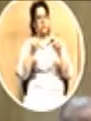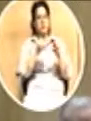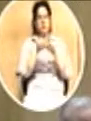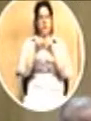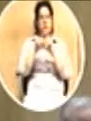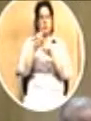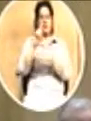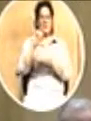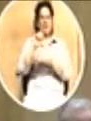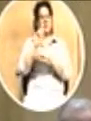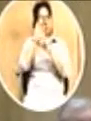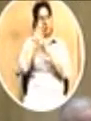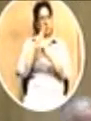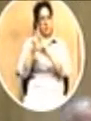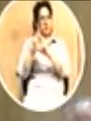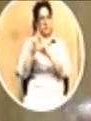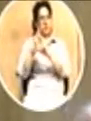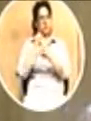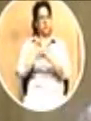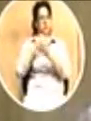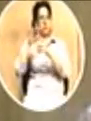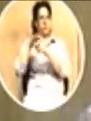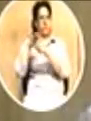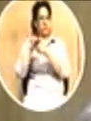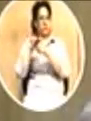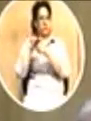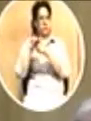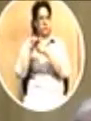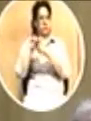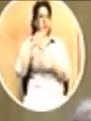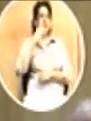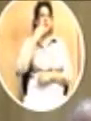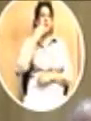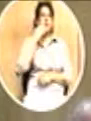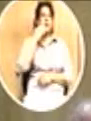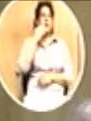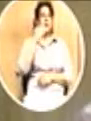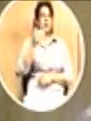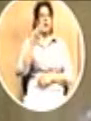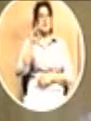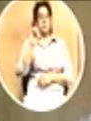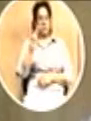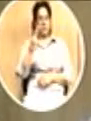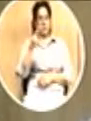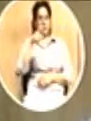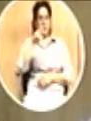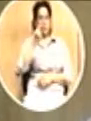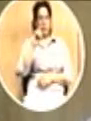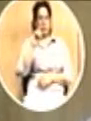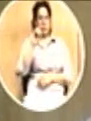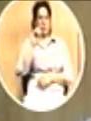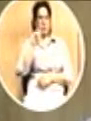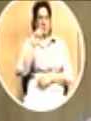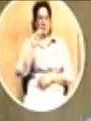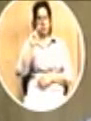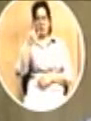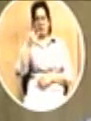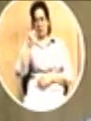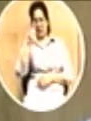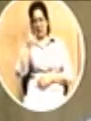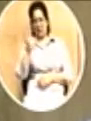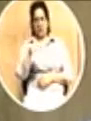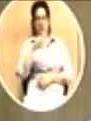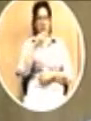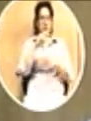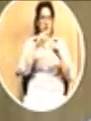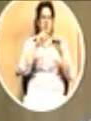disrespect to our vote. Thank you, Mayor Pro Tem Lilly,